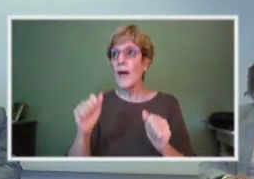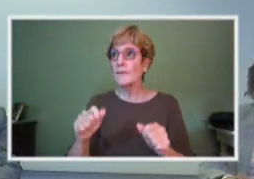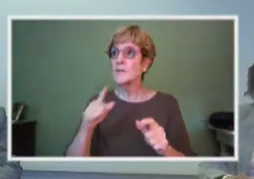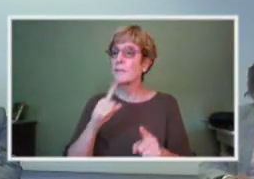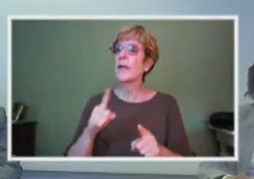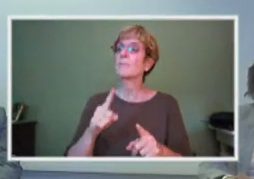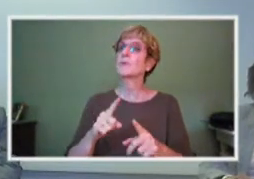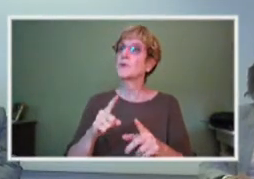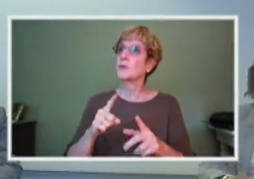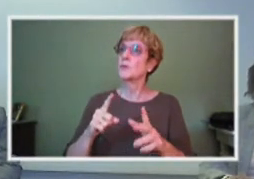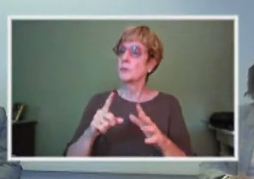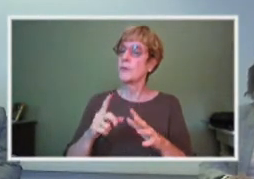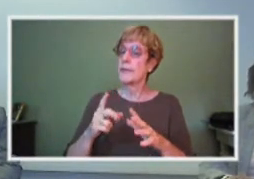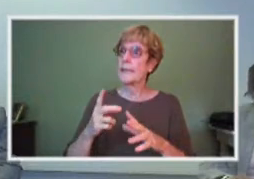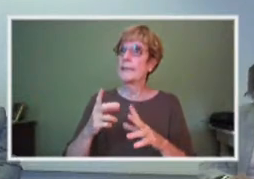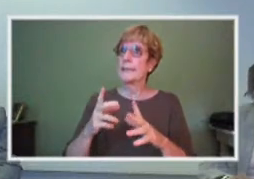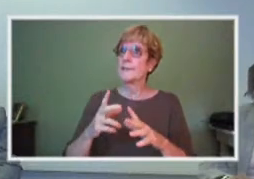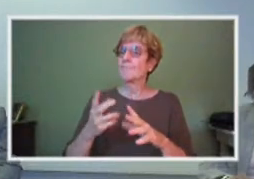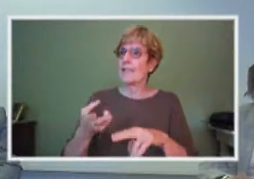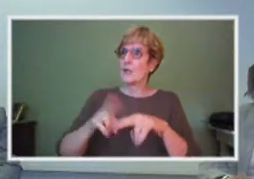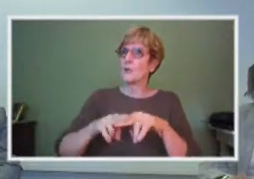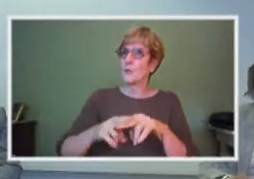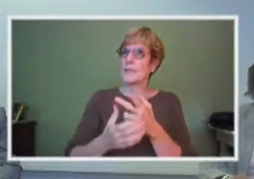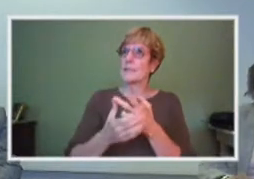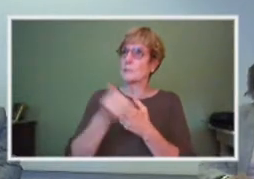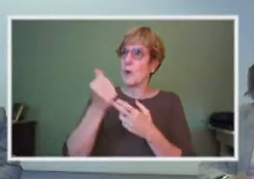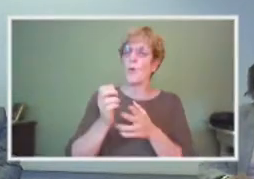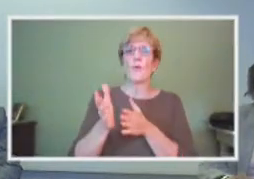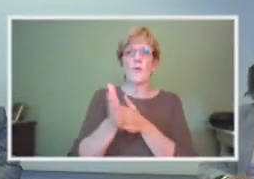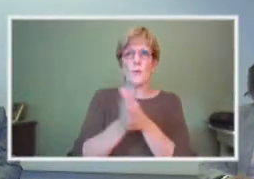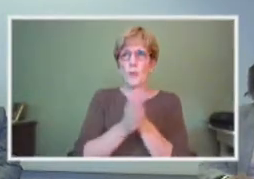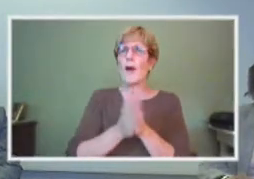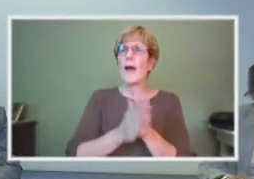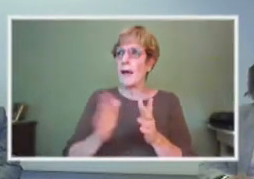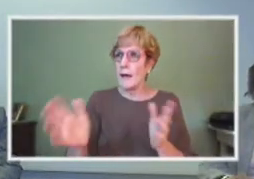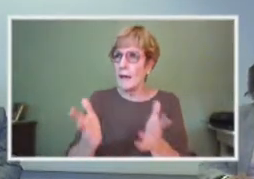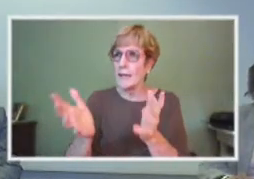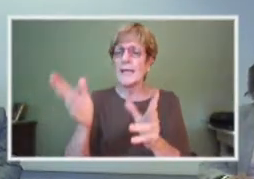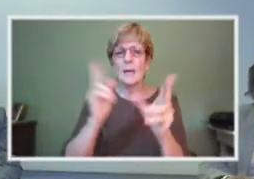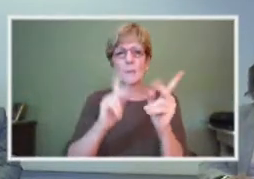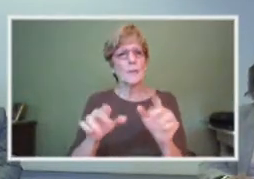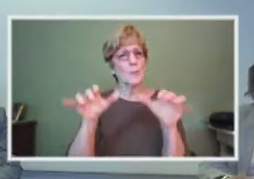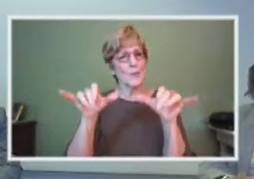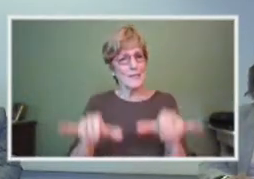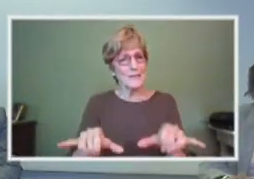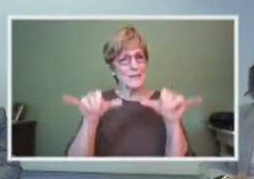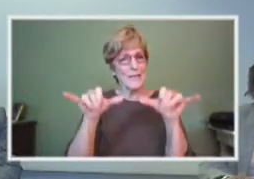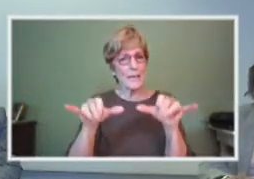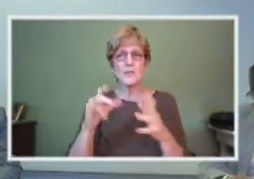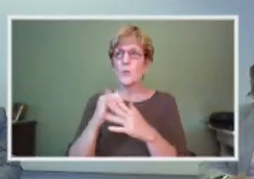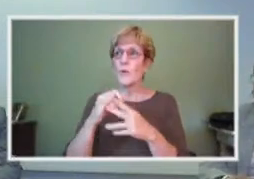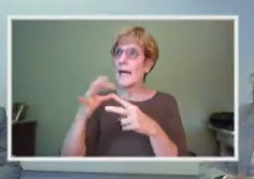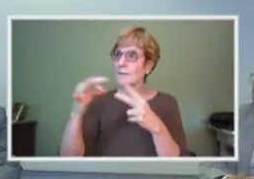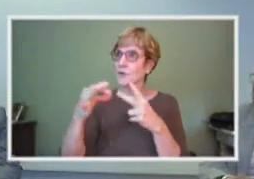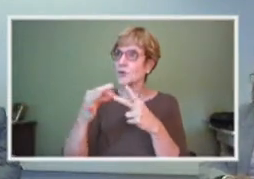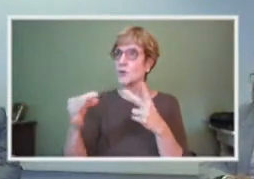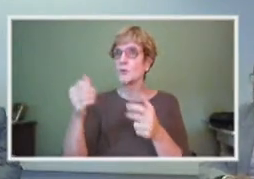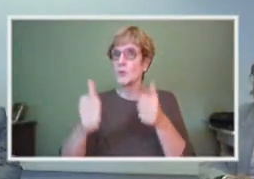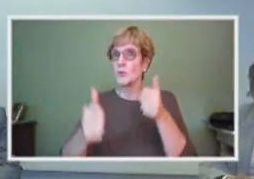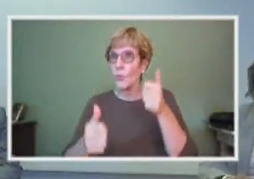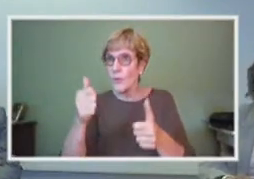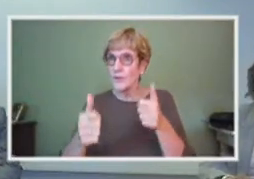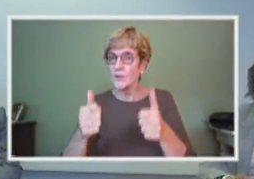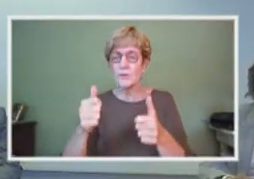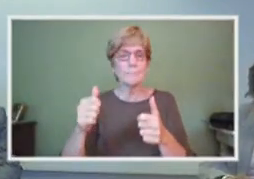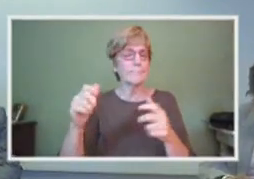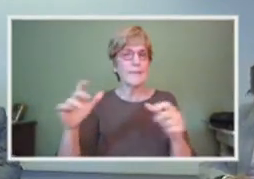the city, but obviously we have to choose which thing we're going to go all in on, particularly in a short term,